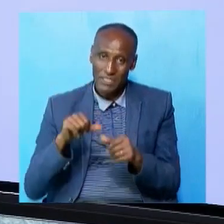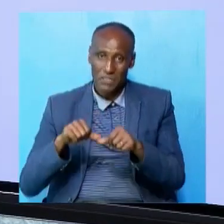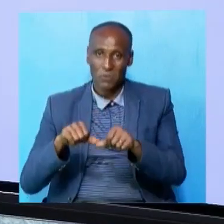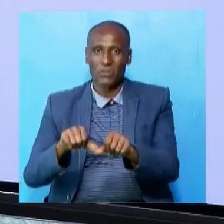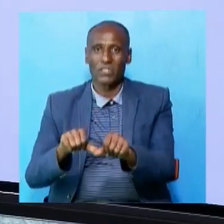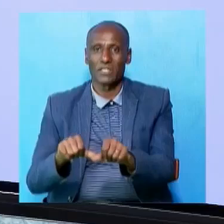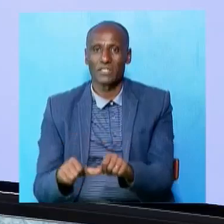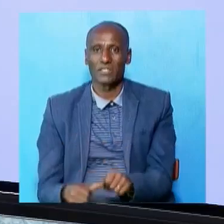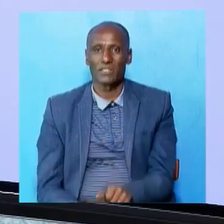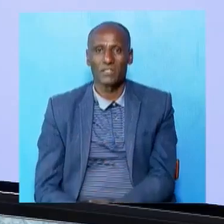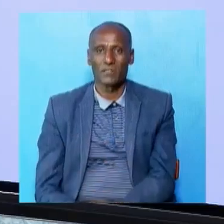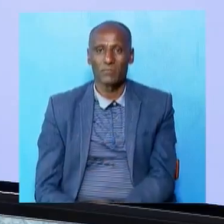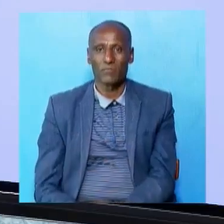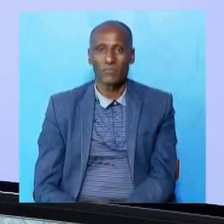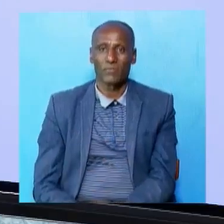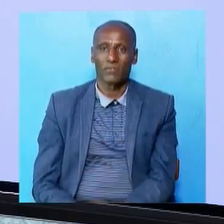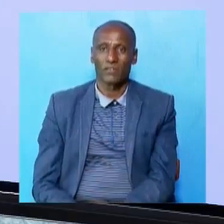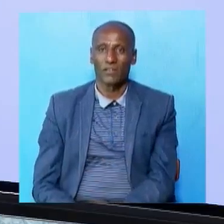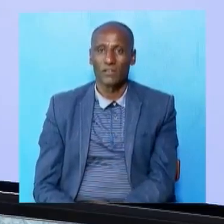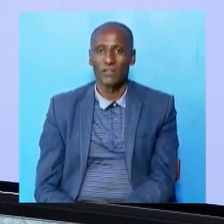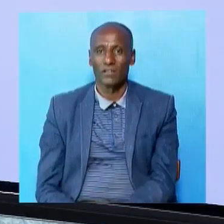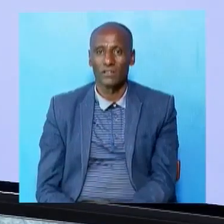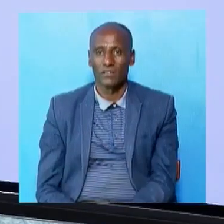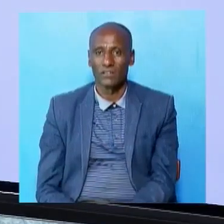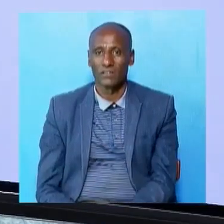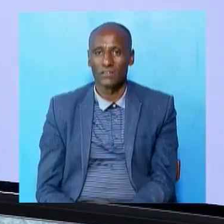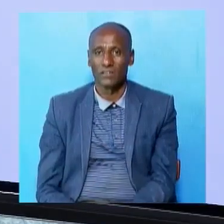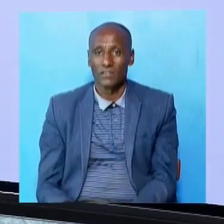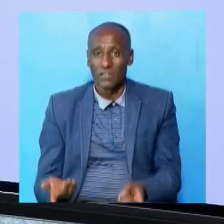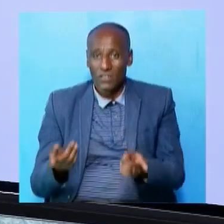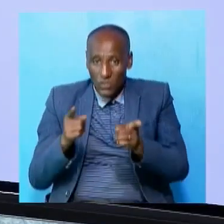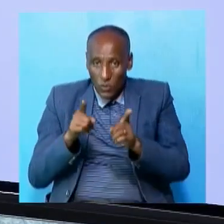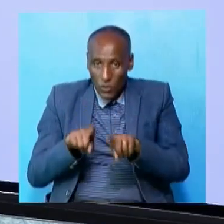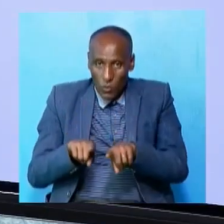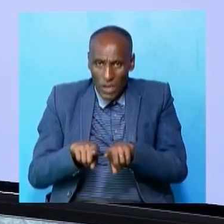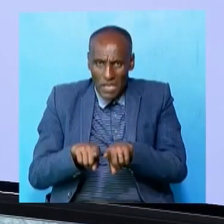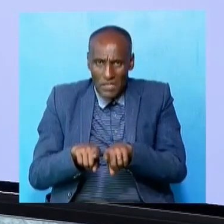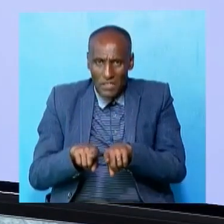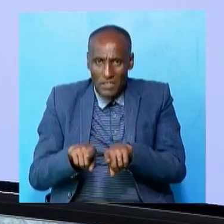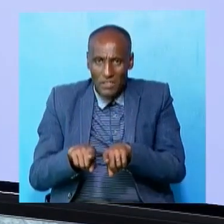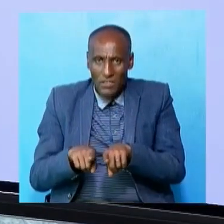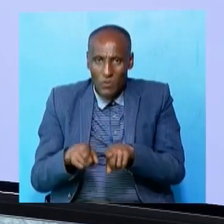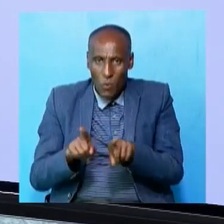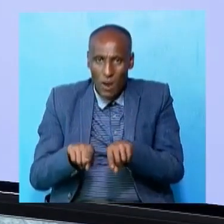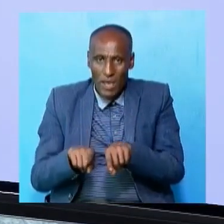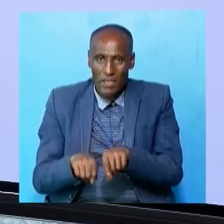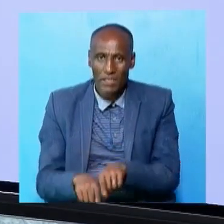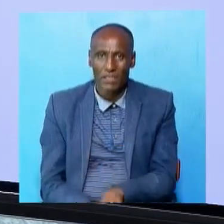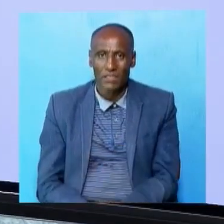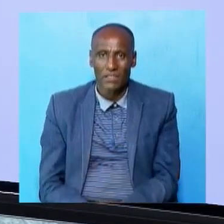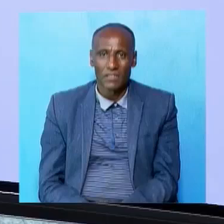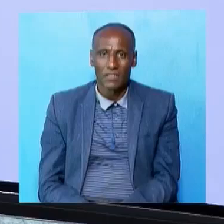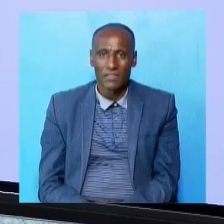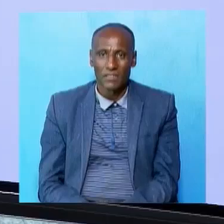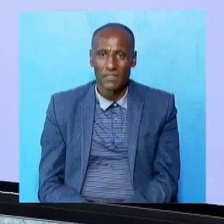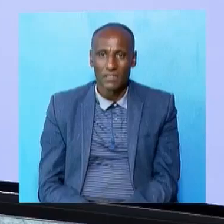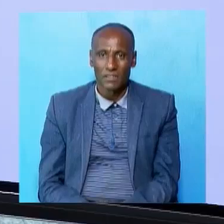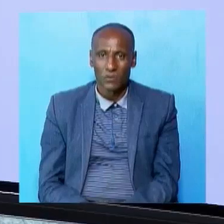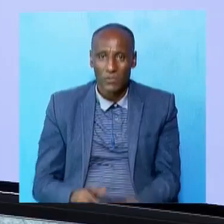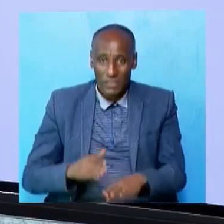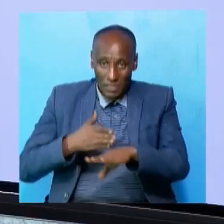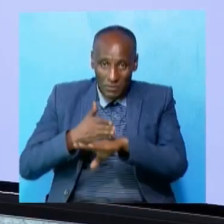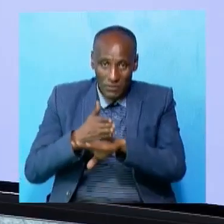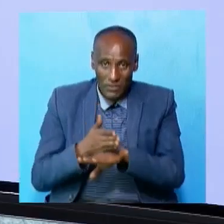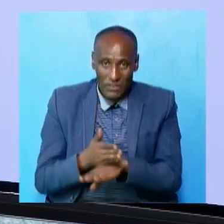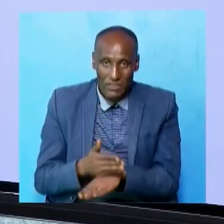was reading. Then in between, we have this conjunction when, right? Then what comes after when